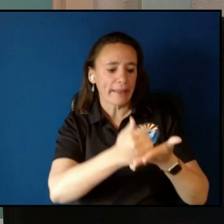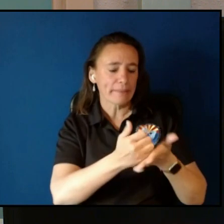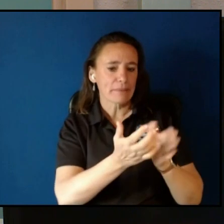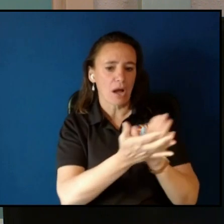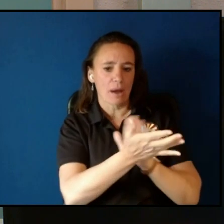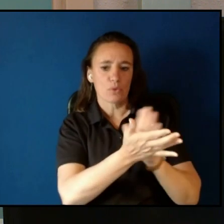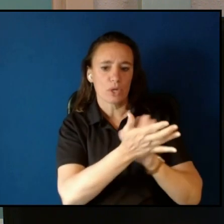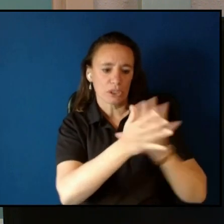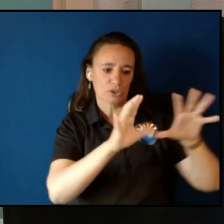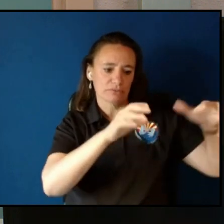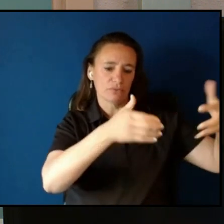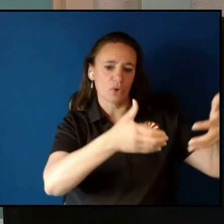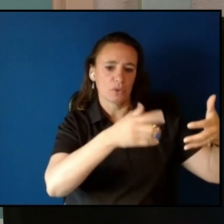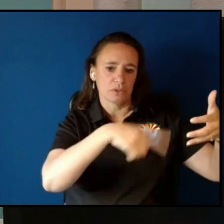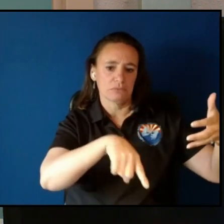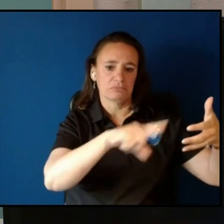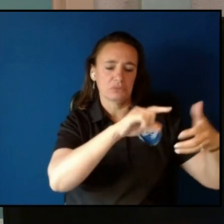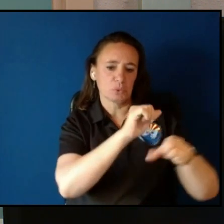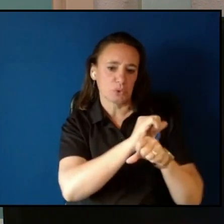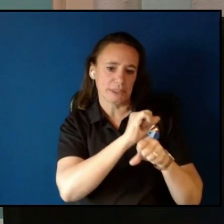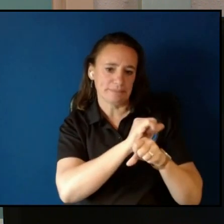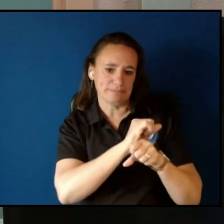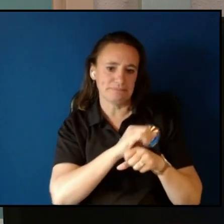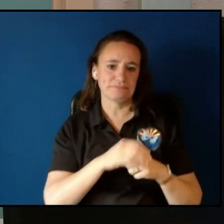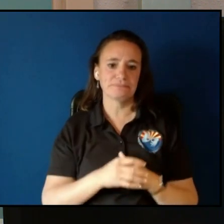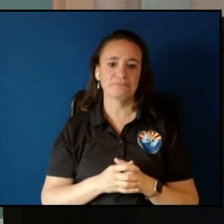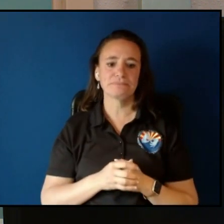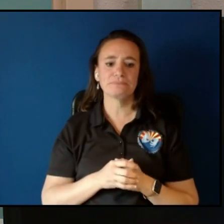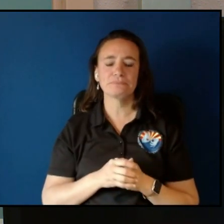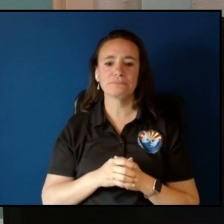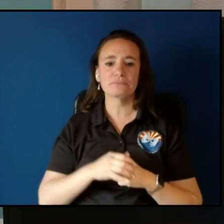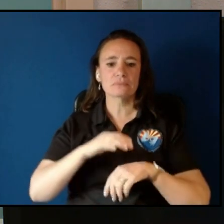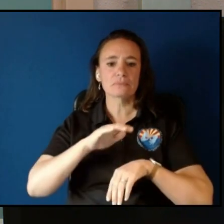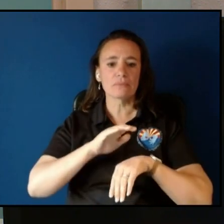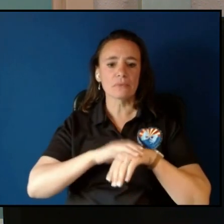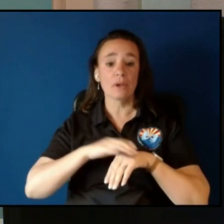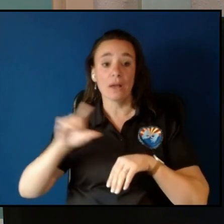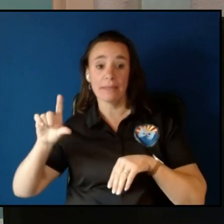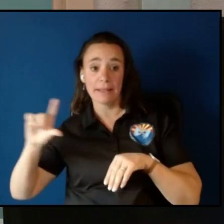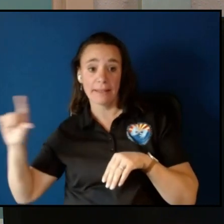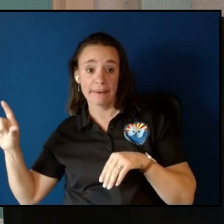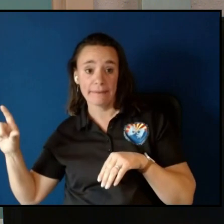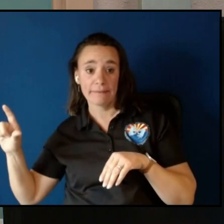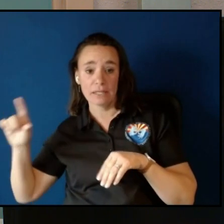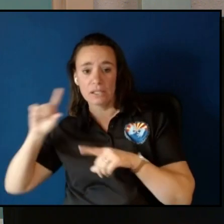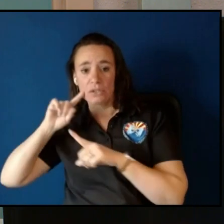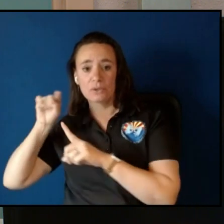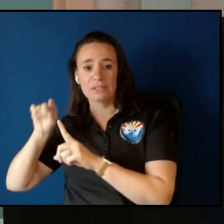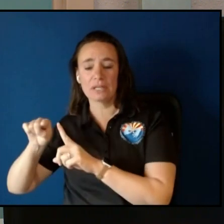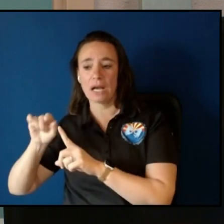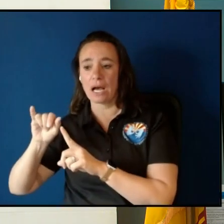guys out in the field. Over here on the far left, what you'll see is what we call an IRAWS,